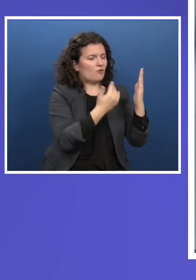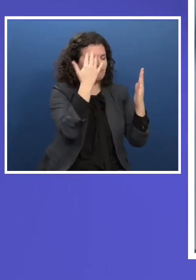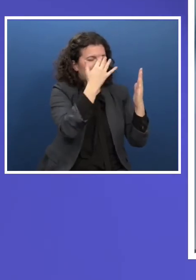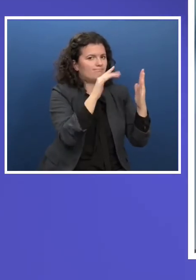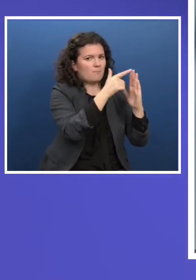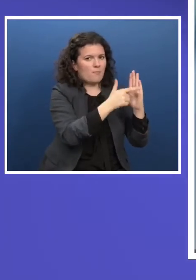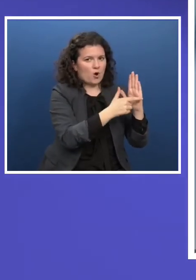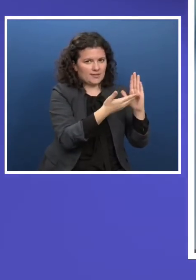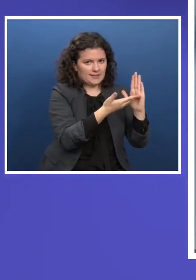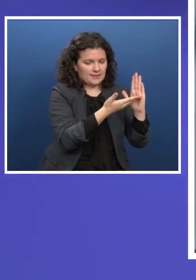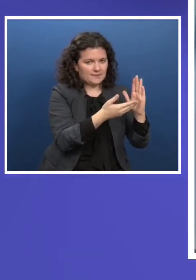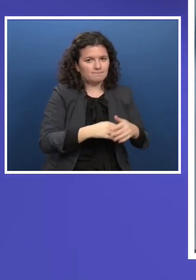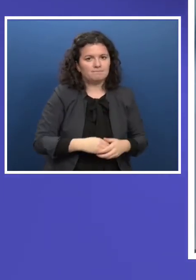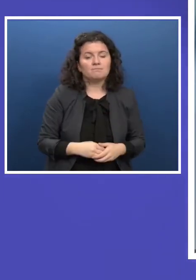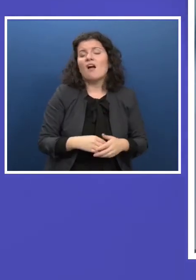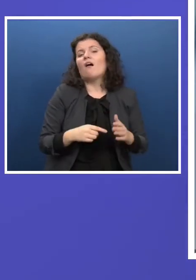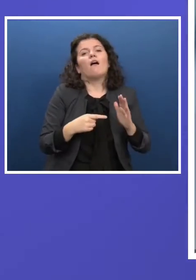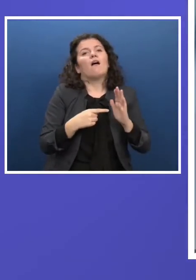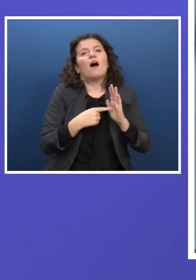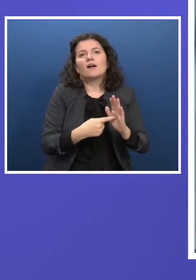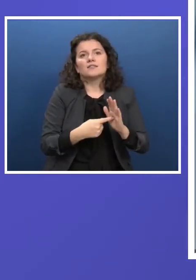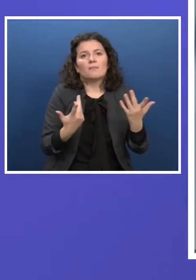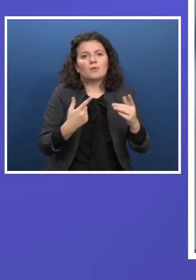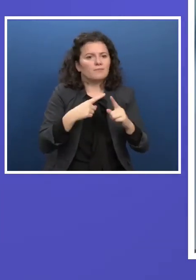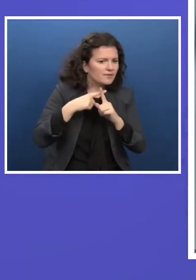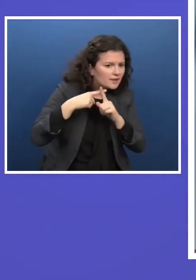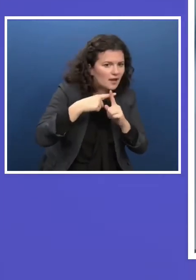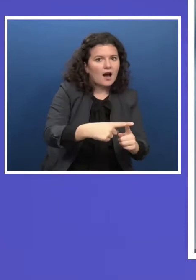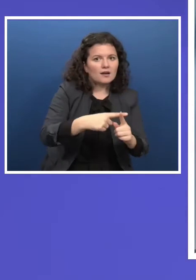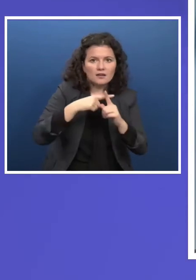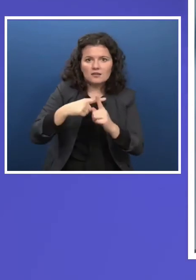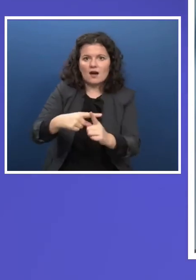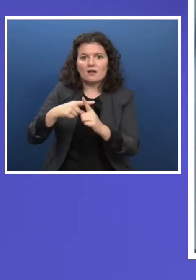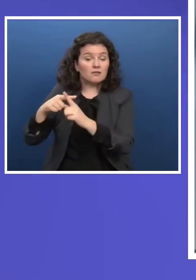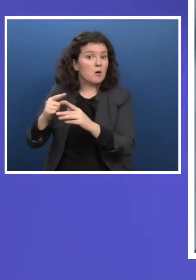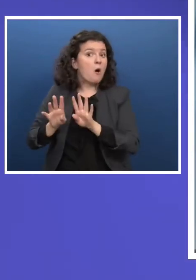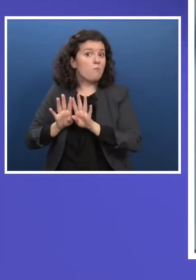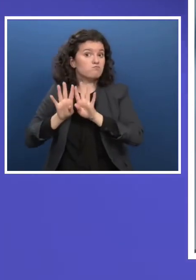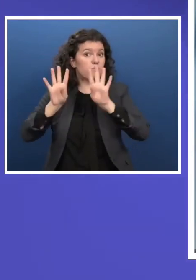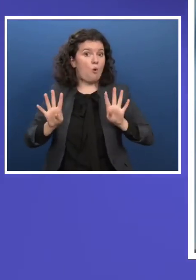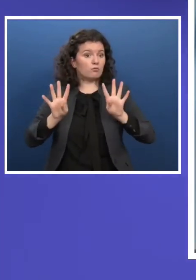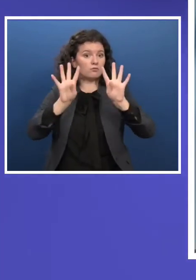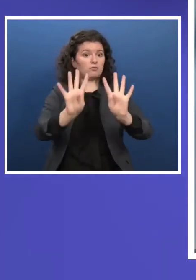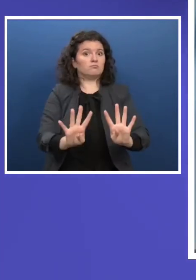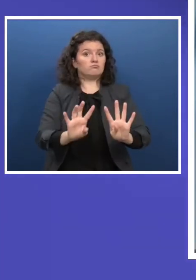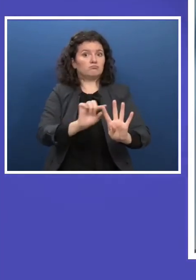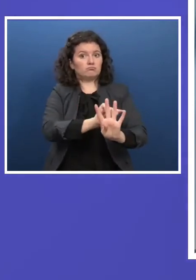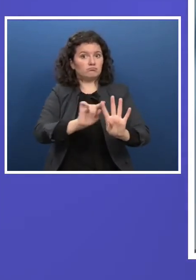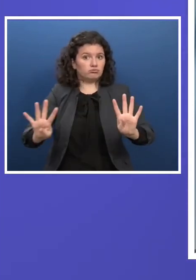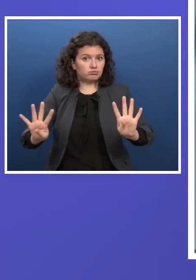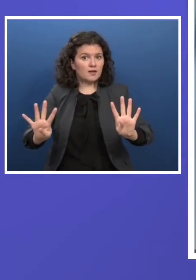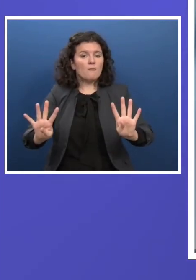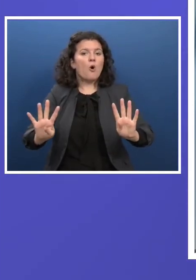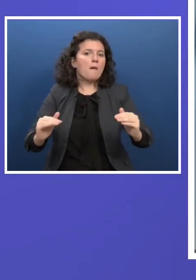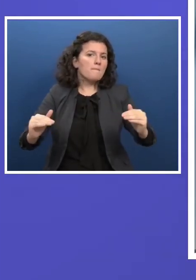example, voluntary targets in boardrooms, in even having a more gender-balanced composition